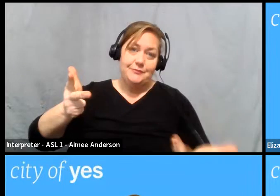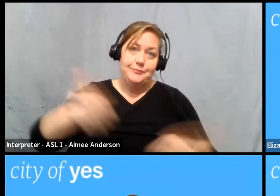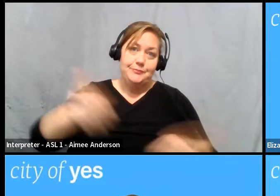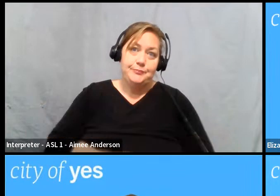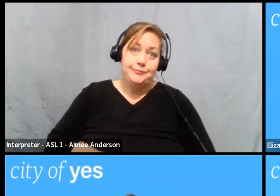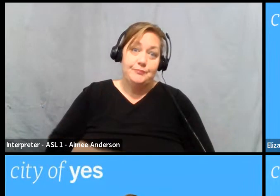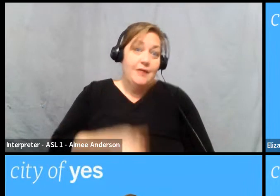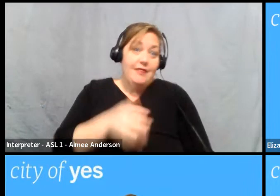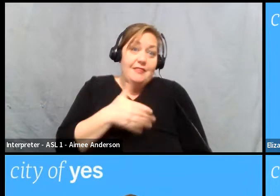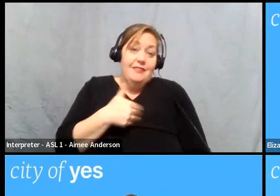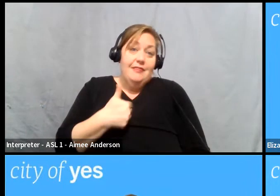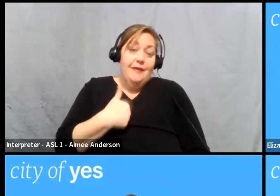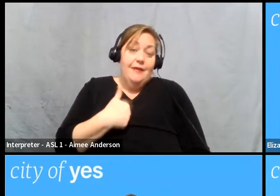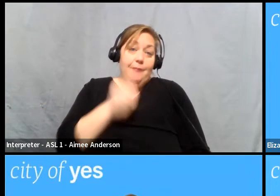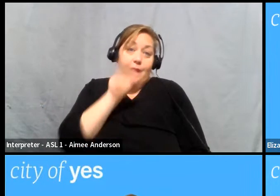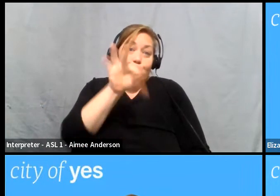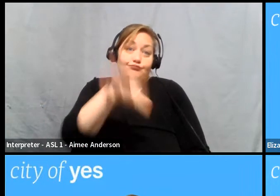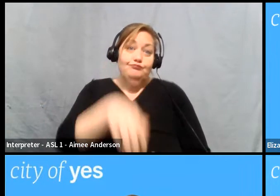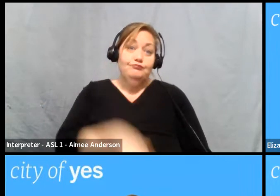That's my statement.